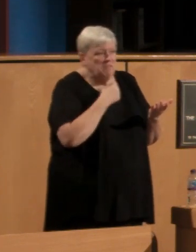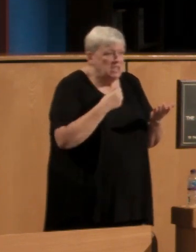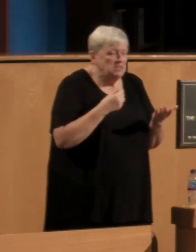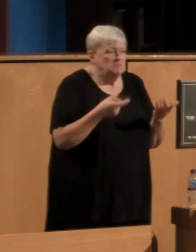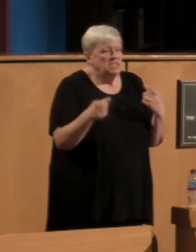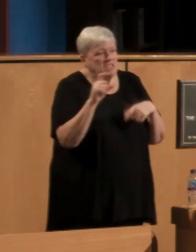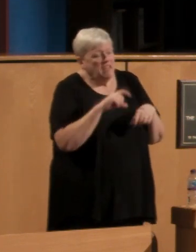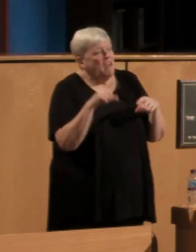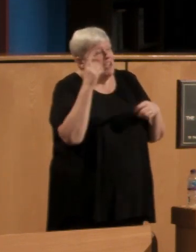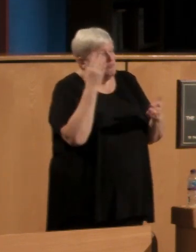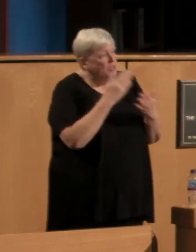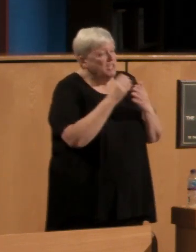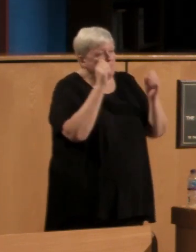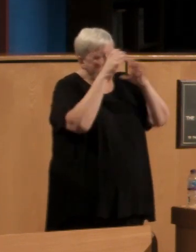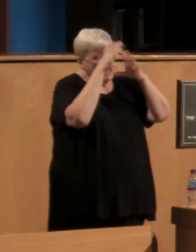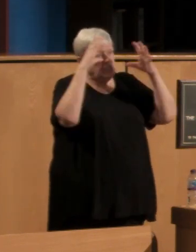themselves to that as well.